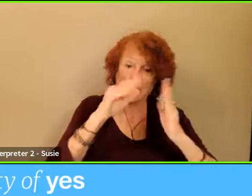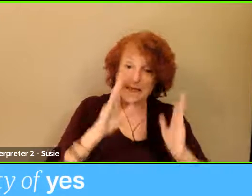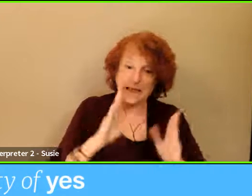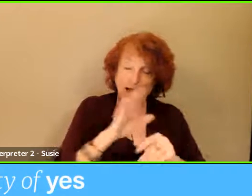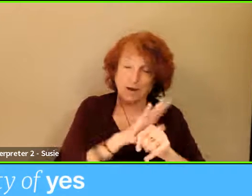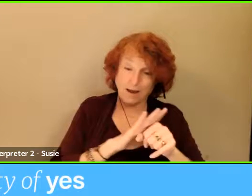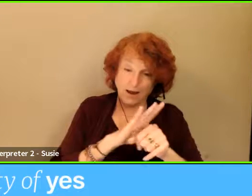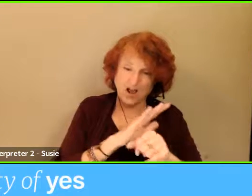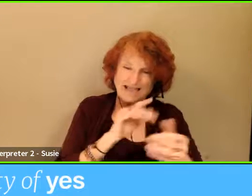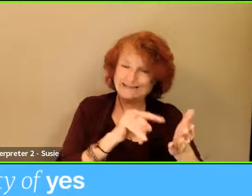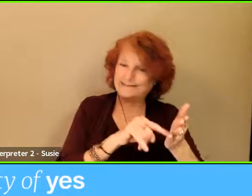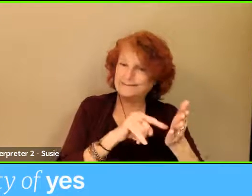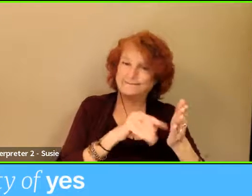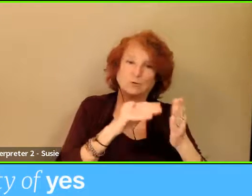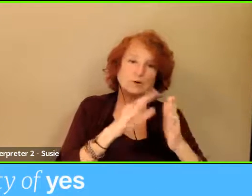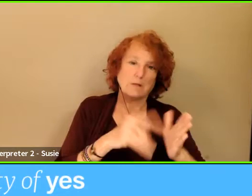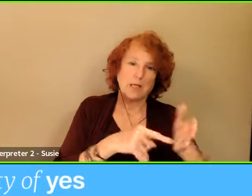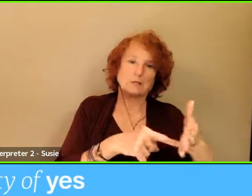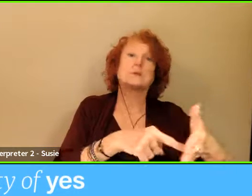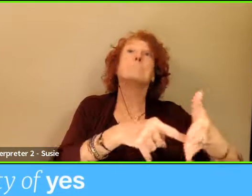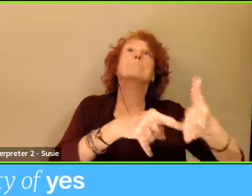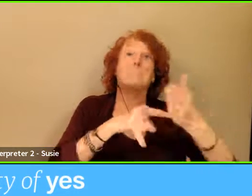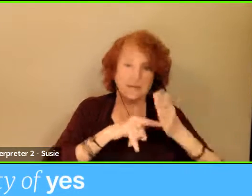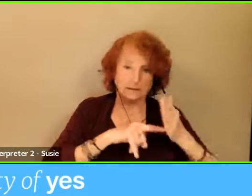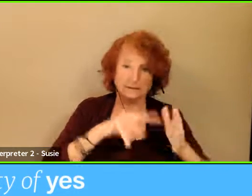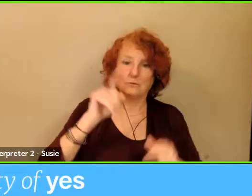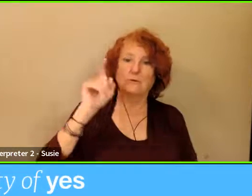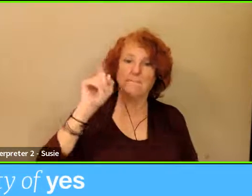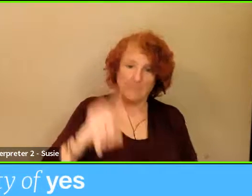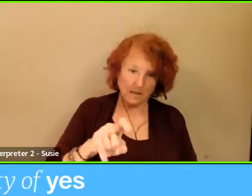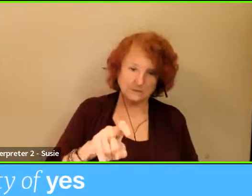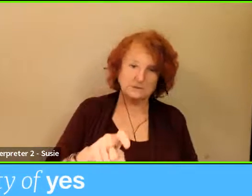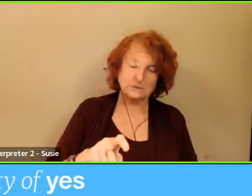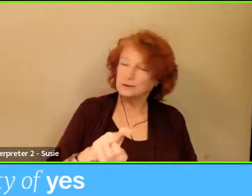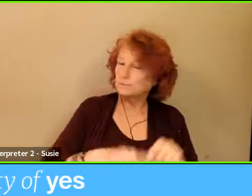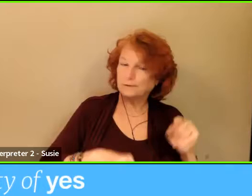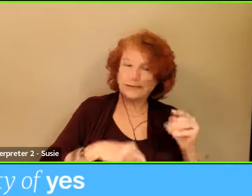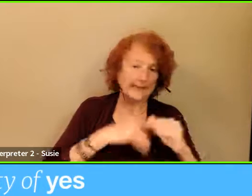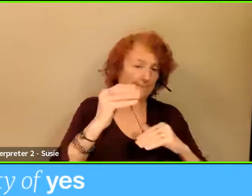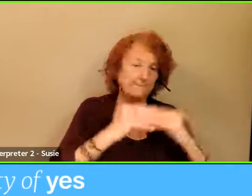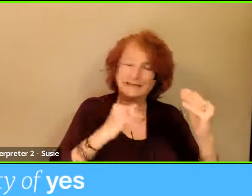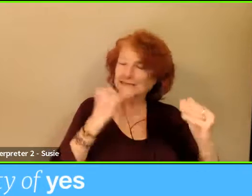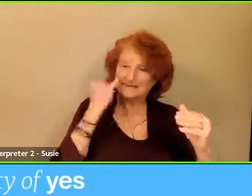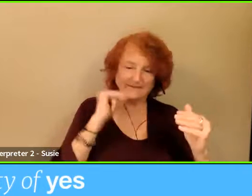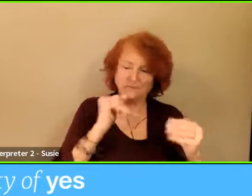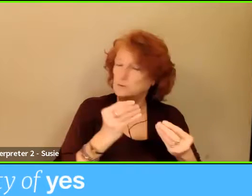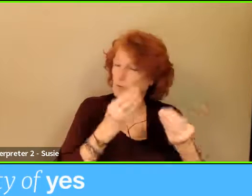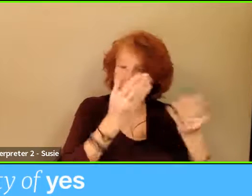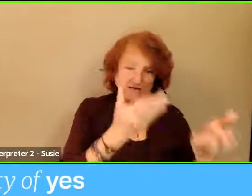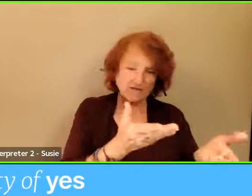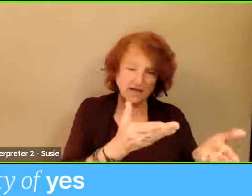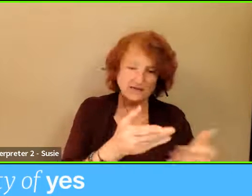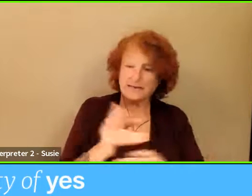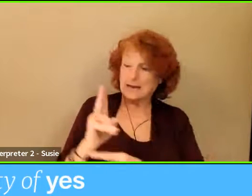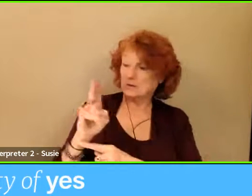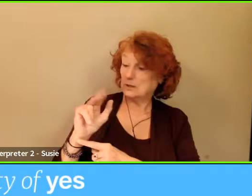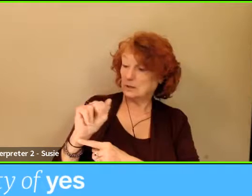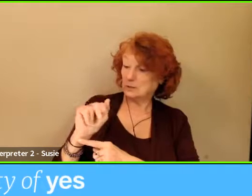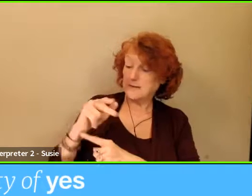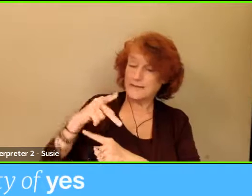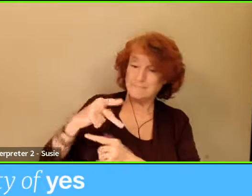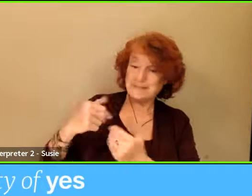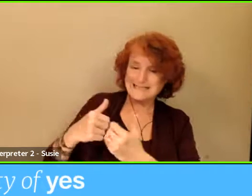affordable housing is absolutely mandatory. You have to provide it to build anything at all. UAP exists outside